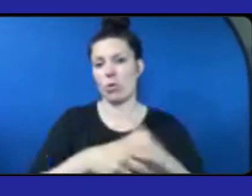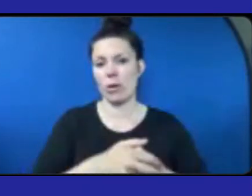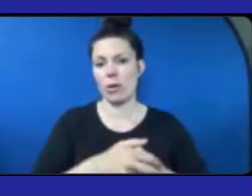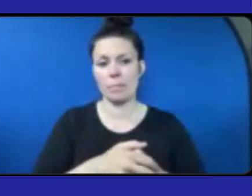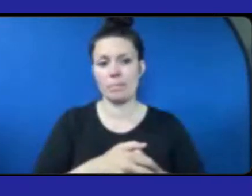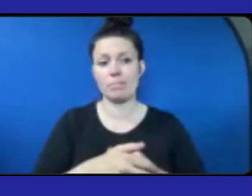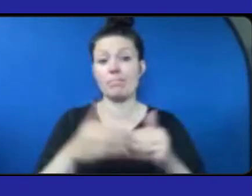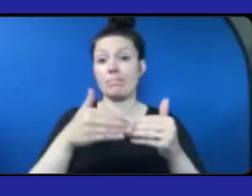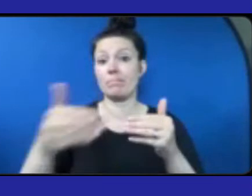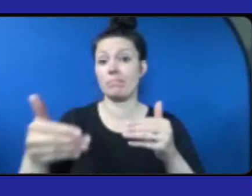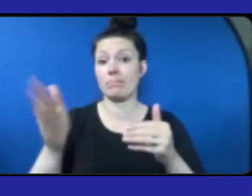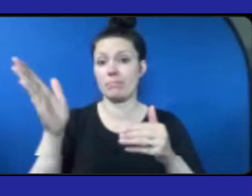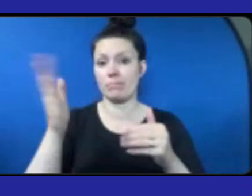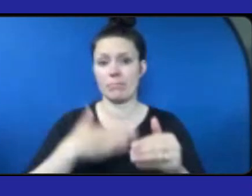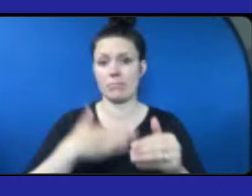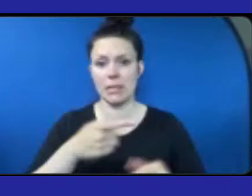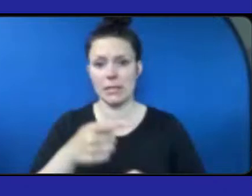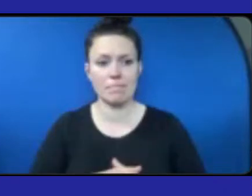please.